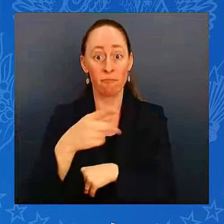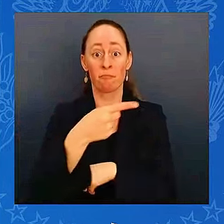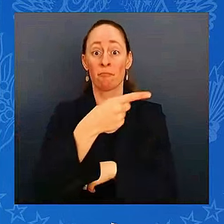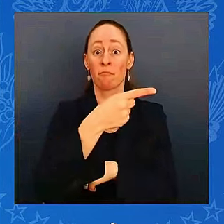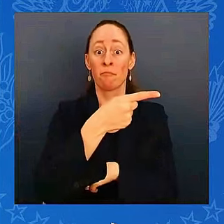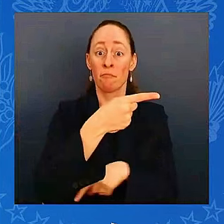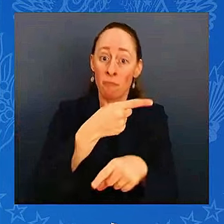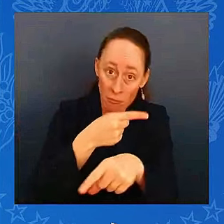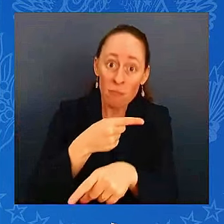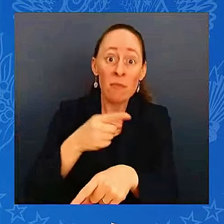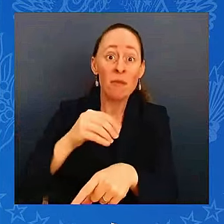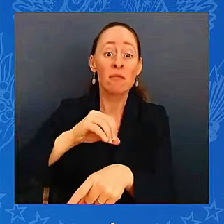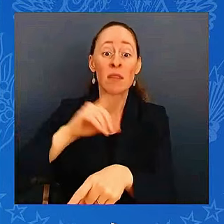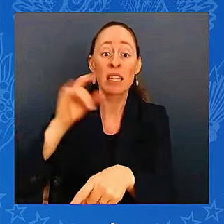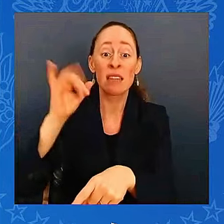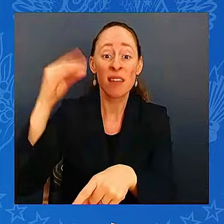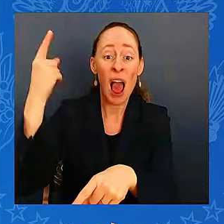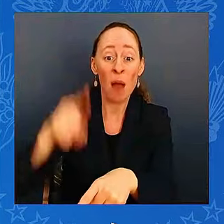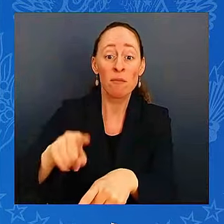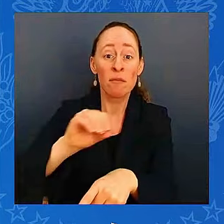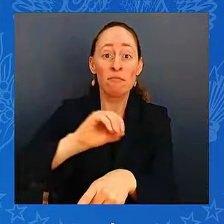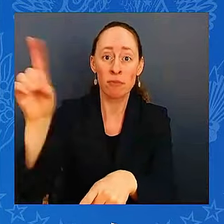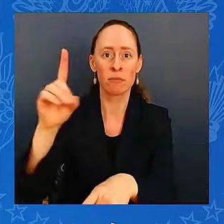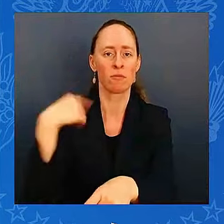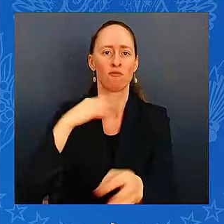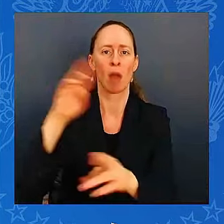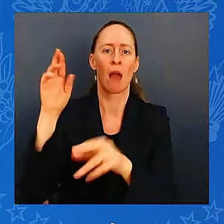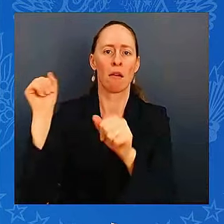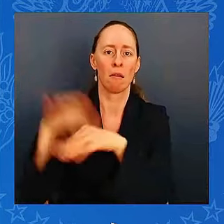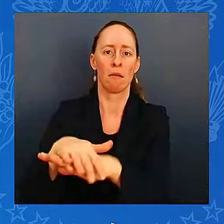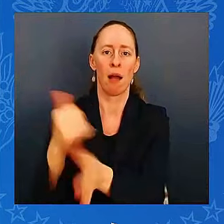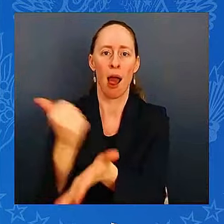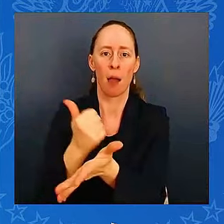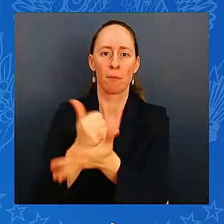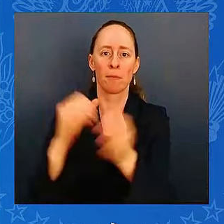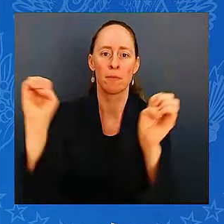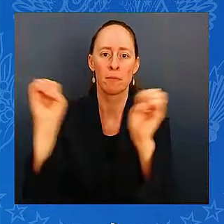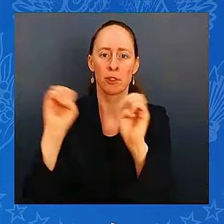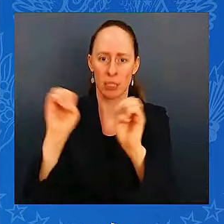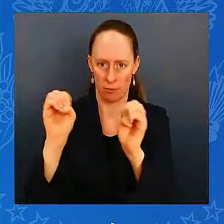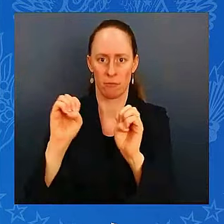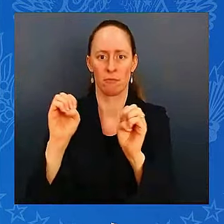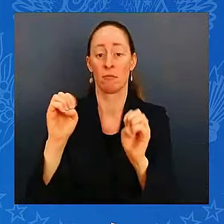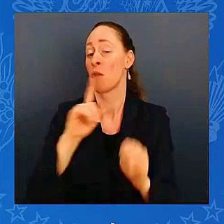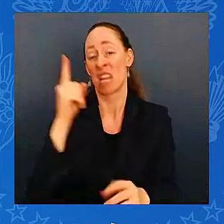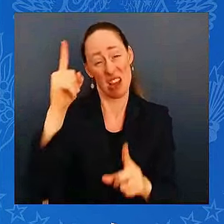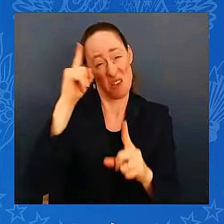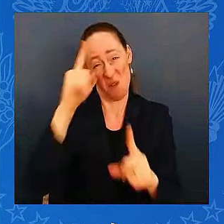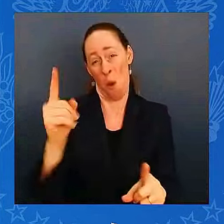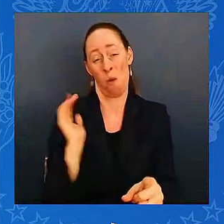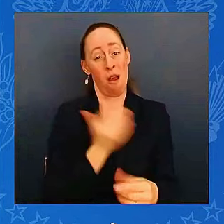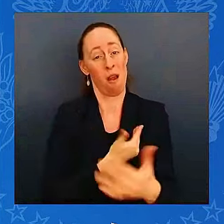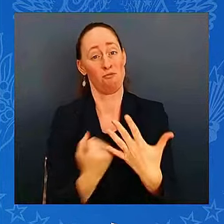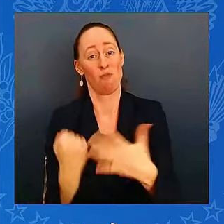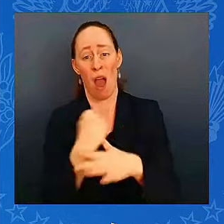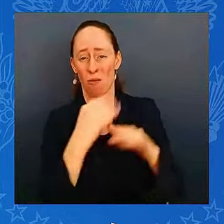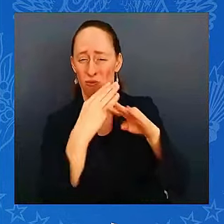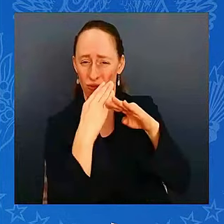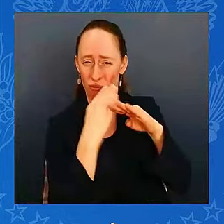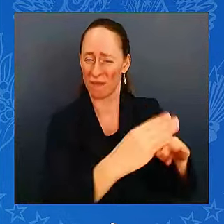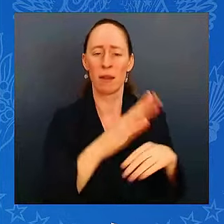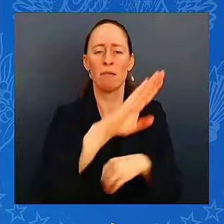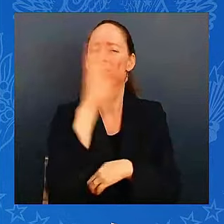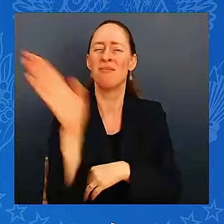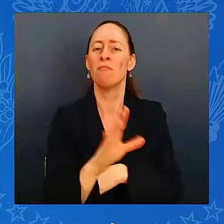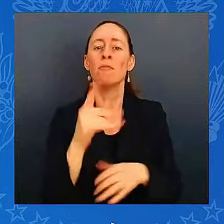notably early prevention, remains our point of departure, along with the need to network, because only